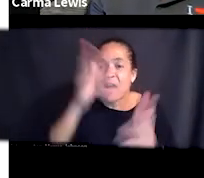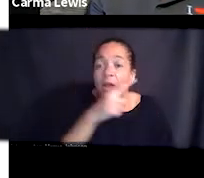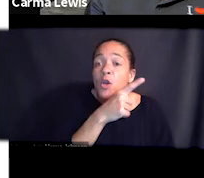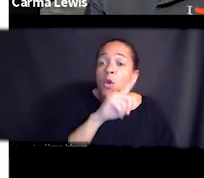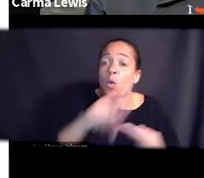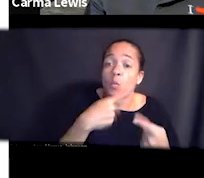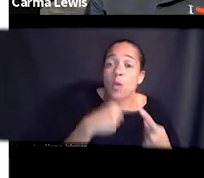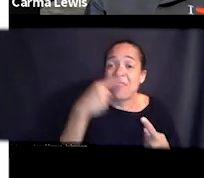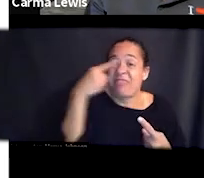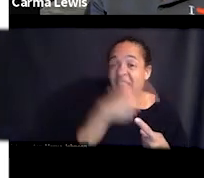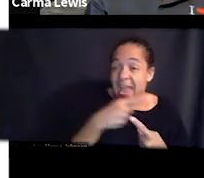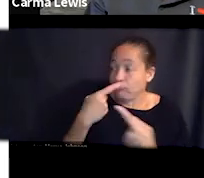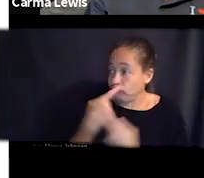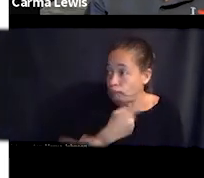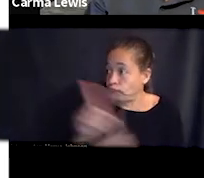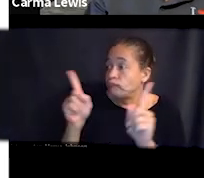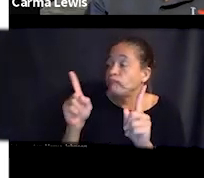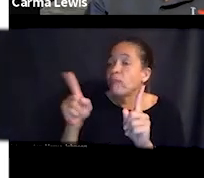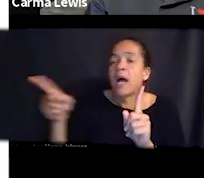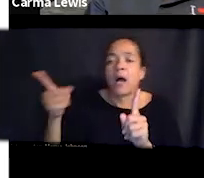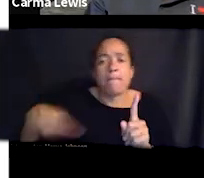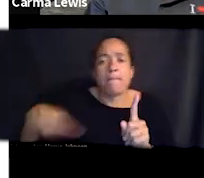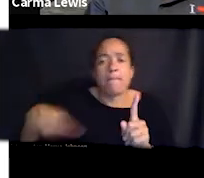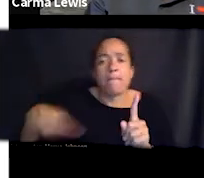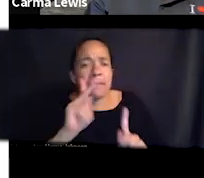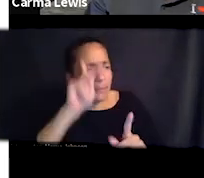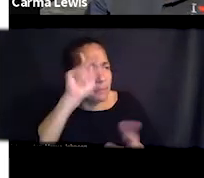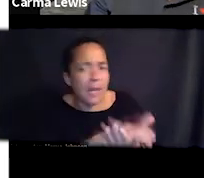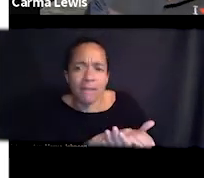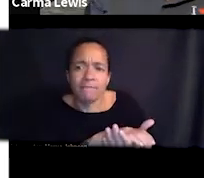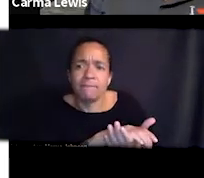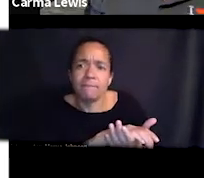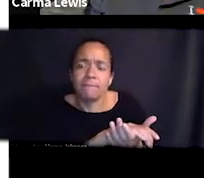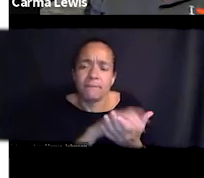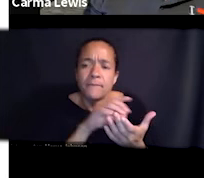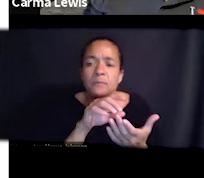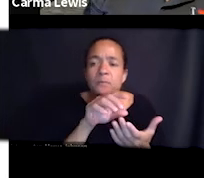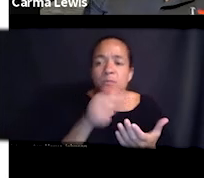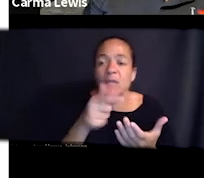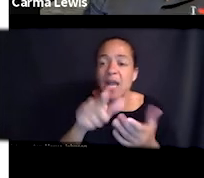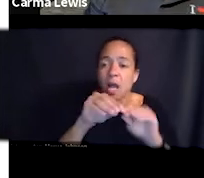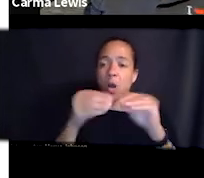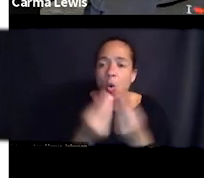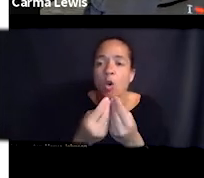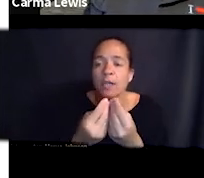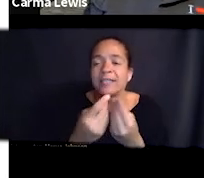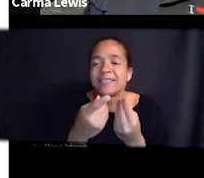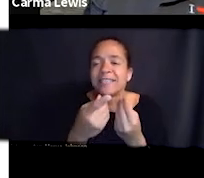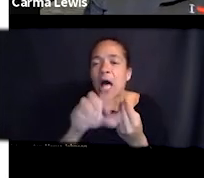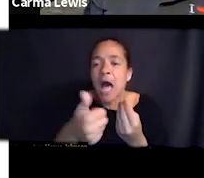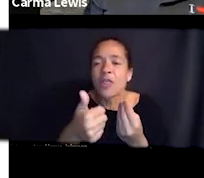something, people tend to believe it. And then other organizations kind of hop on the